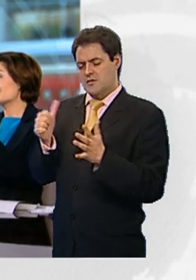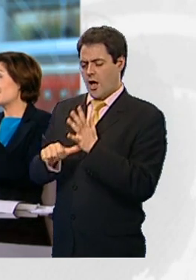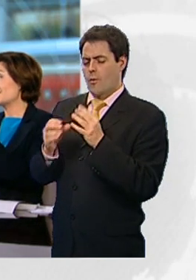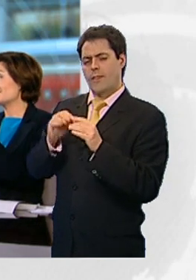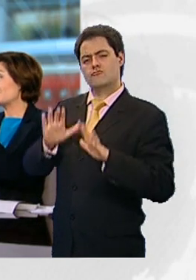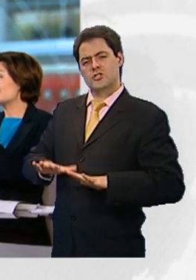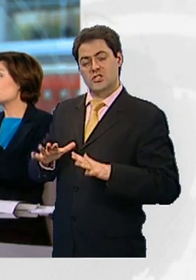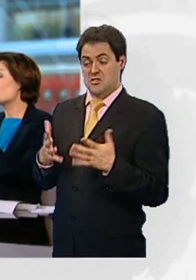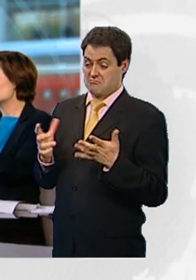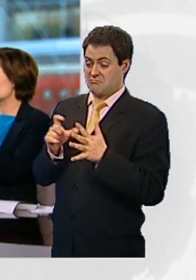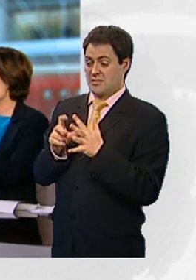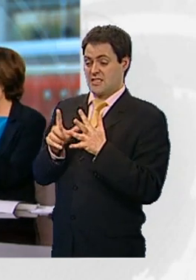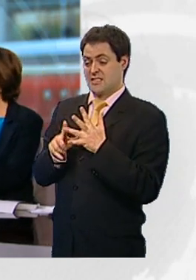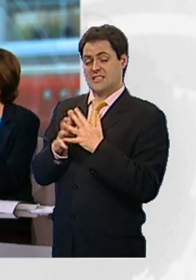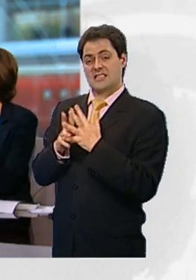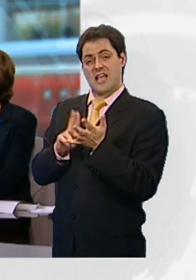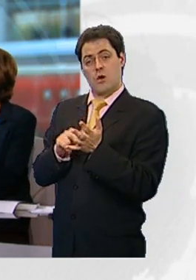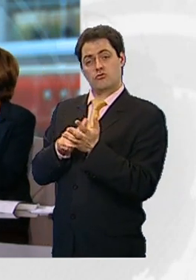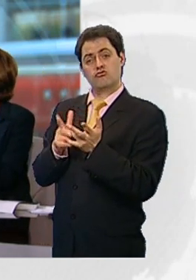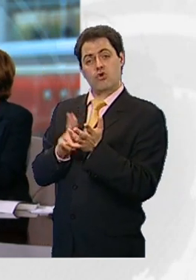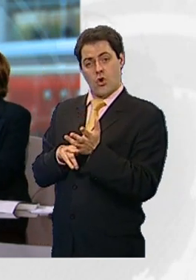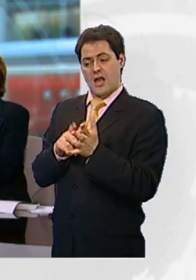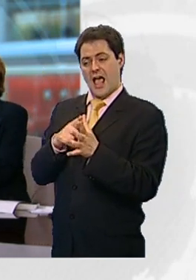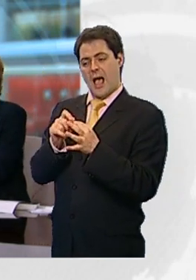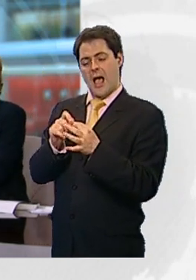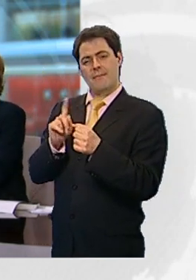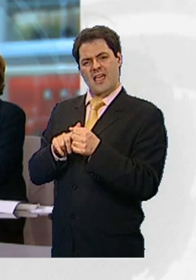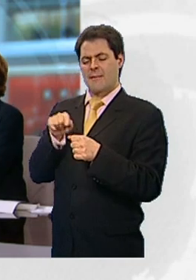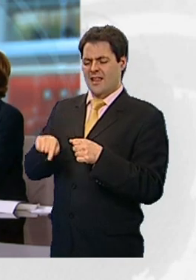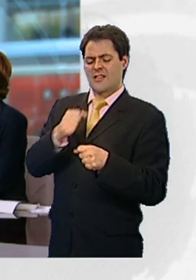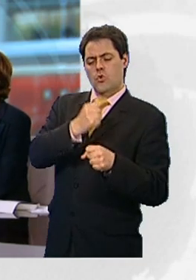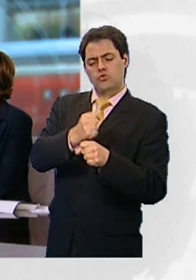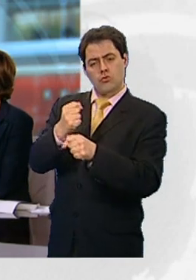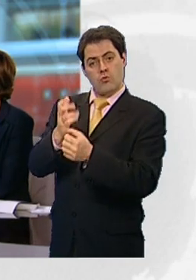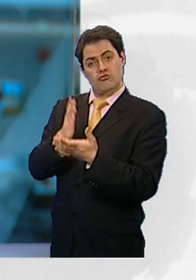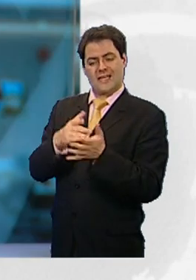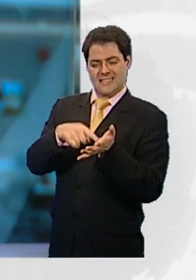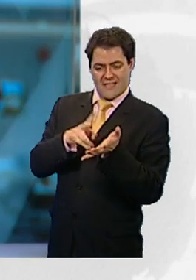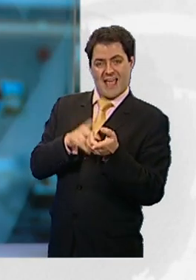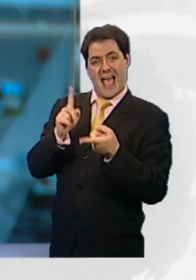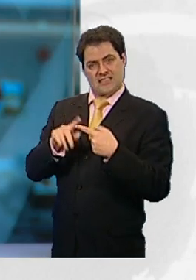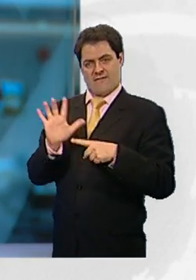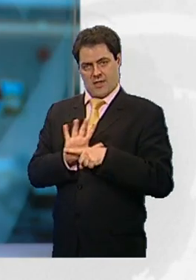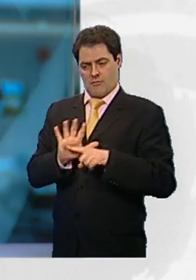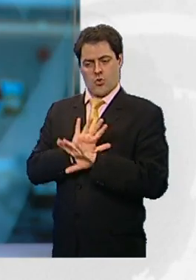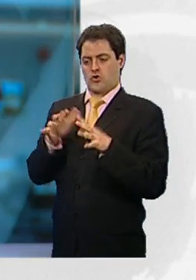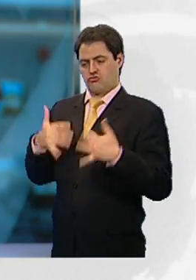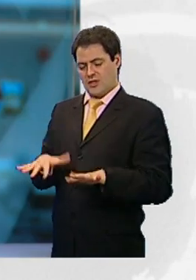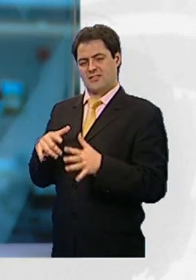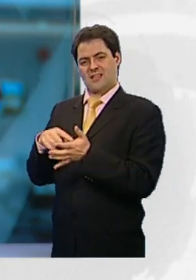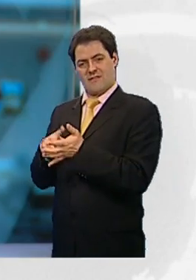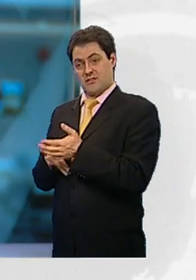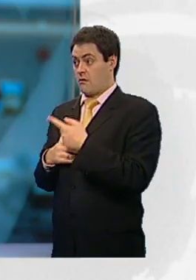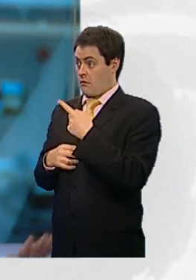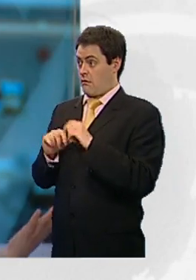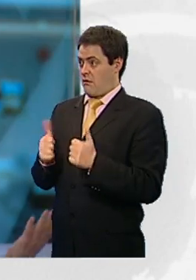Yes, exactly. And Downton Abbey, because the Golden Globes, you have to remind people, it's television and film, Yes, unlike the it's TV Oscars. and So, film. Yes, and Julian Fellowes